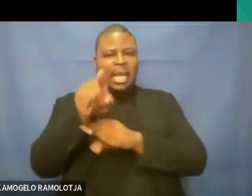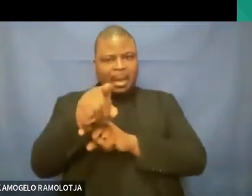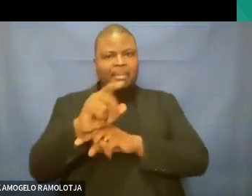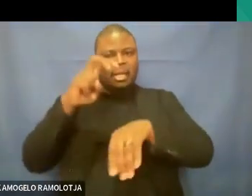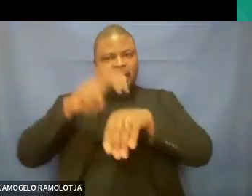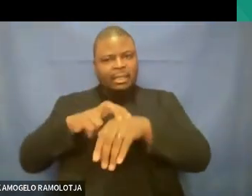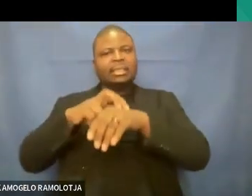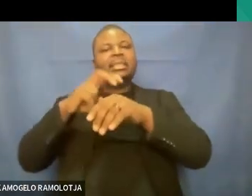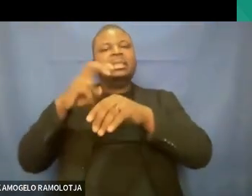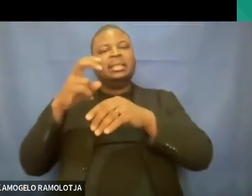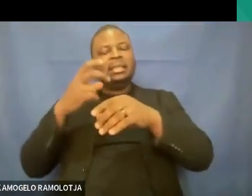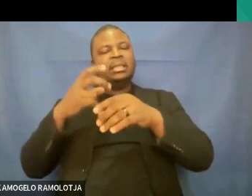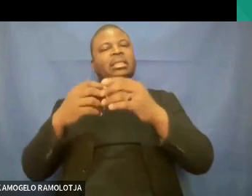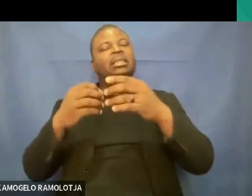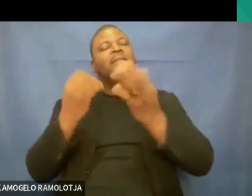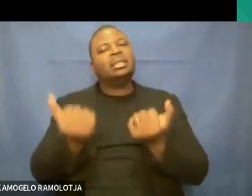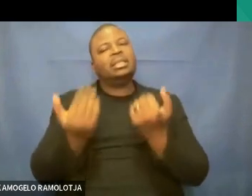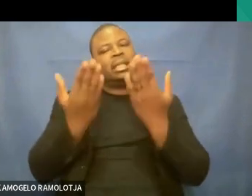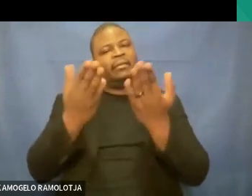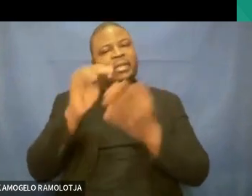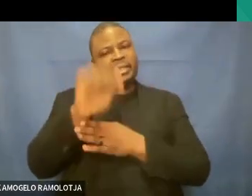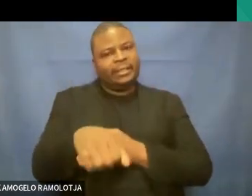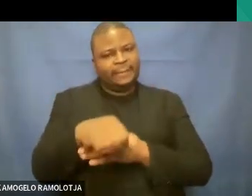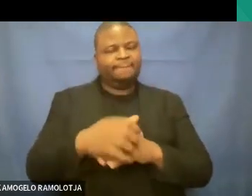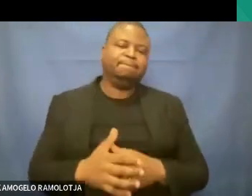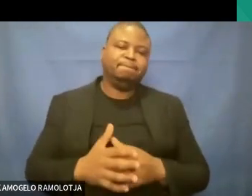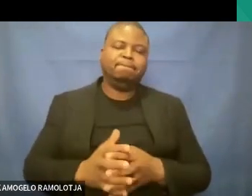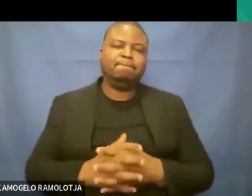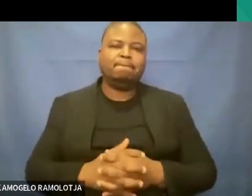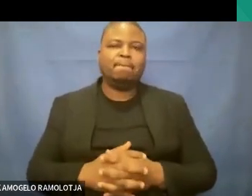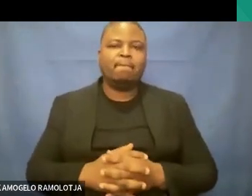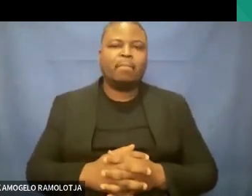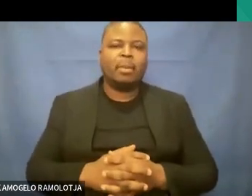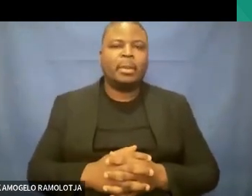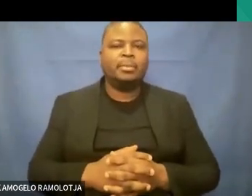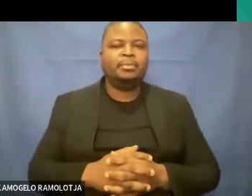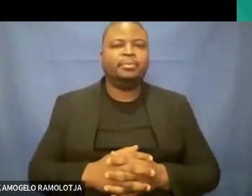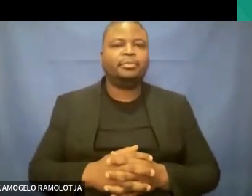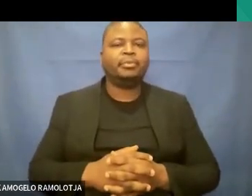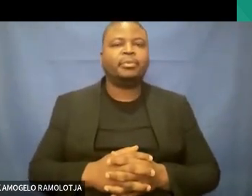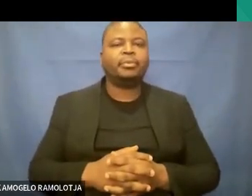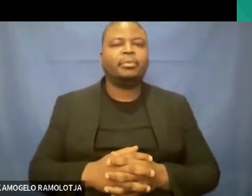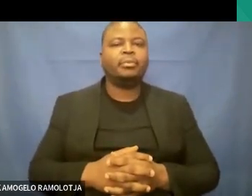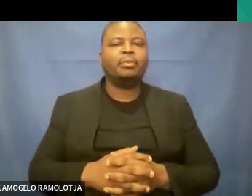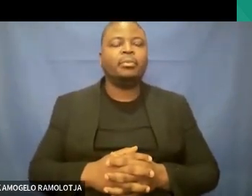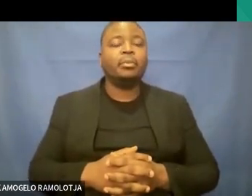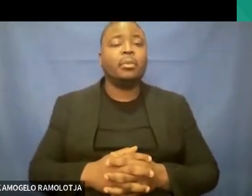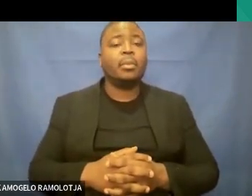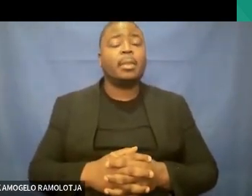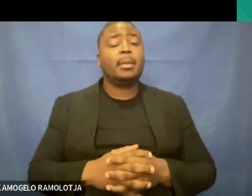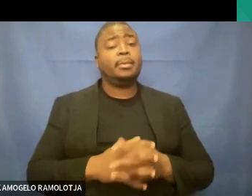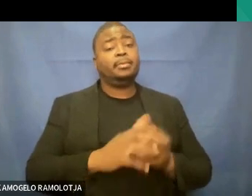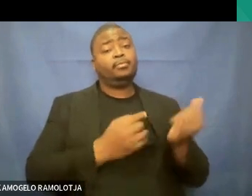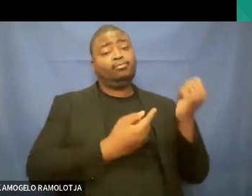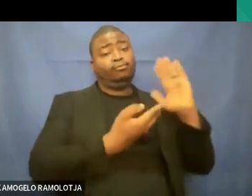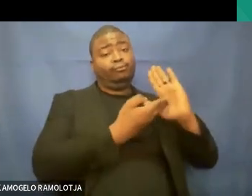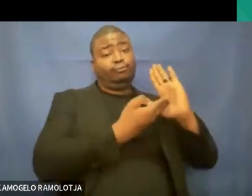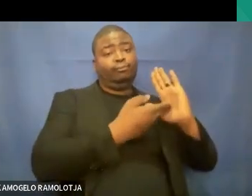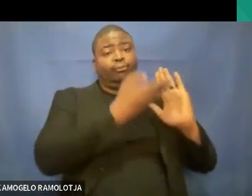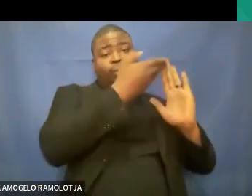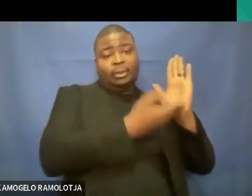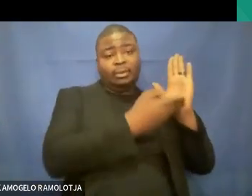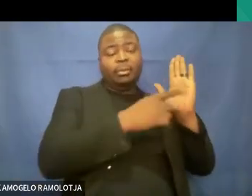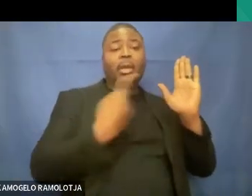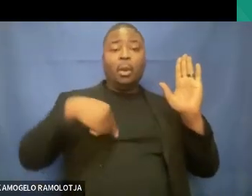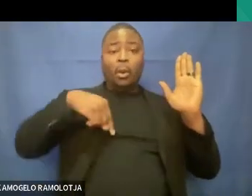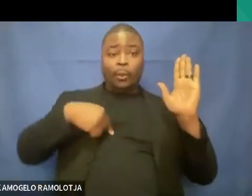provided for boys and men. Next slide, please. So in this slide, I'm showing what we have